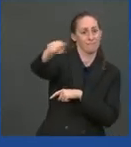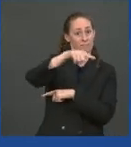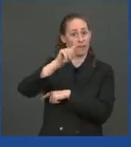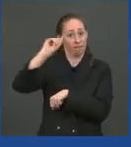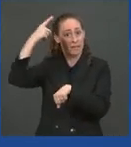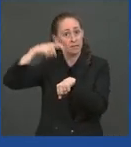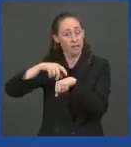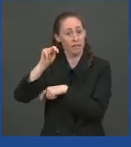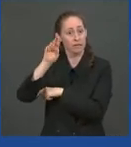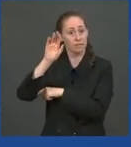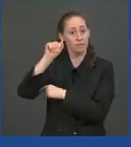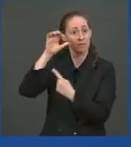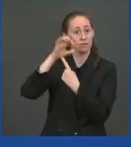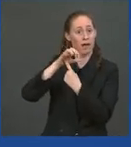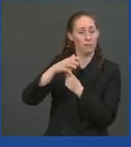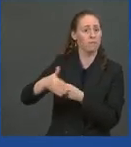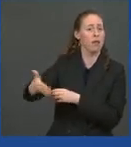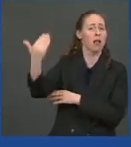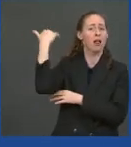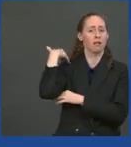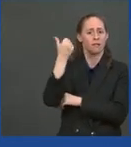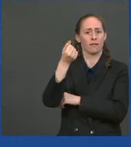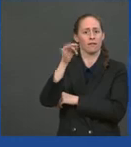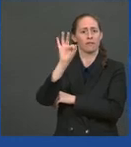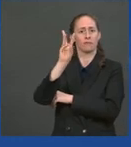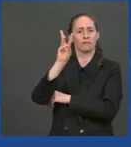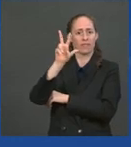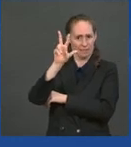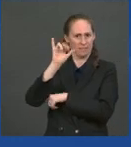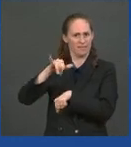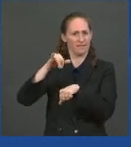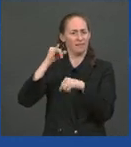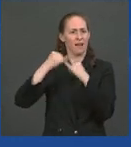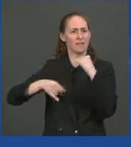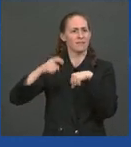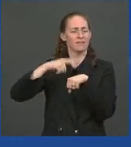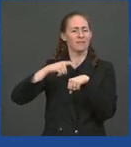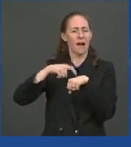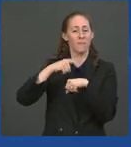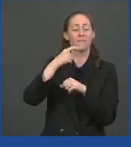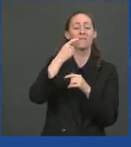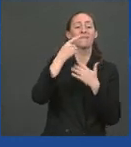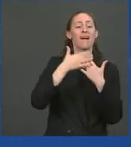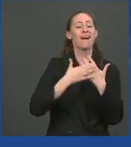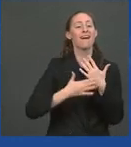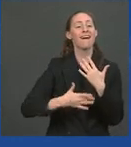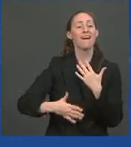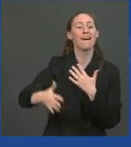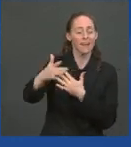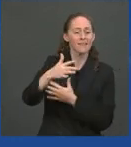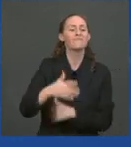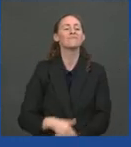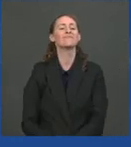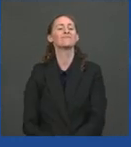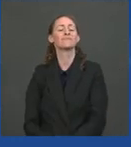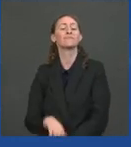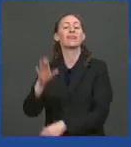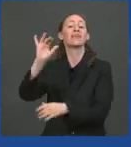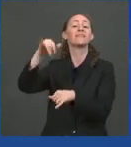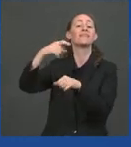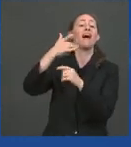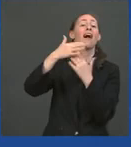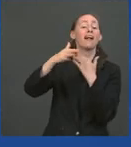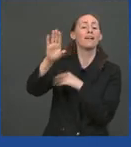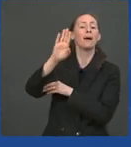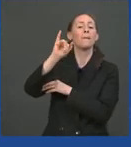Kennedy hosted the Boston Celtics. A few months later, in August, Bill Russell returned to Washington, this time to stand on the